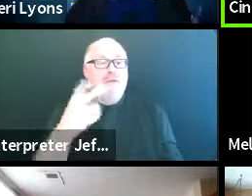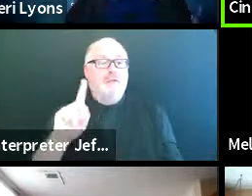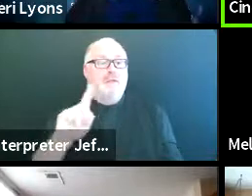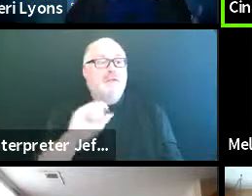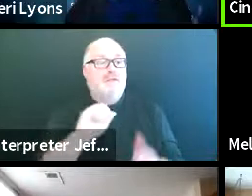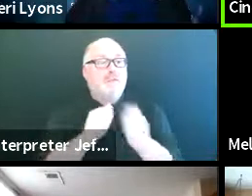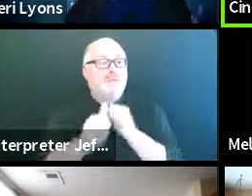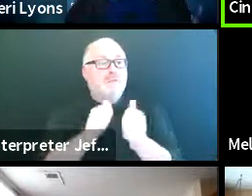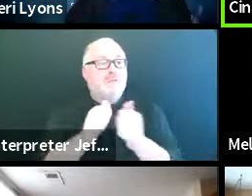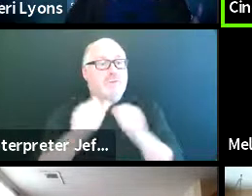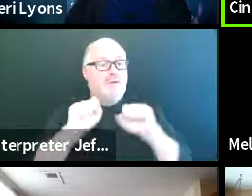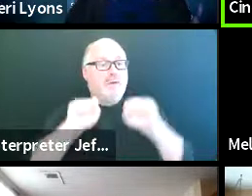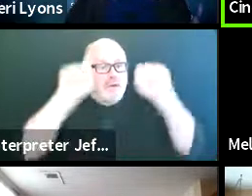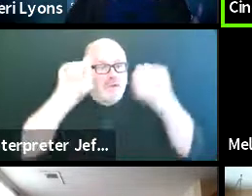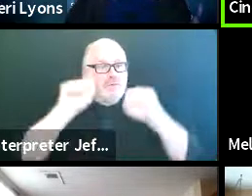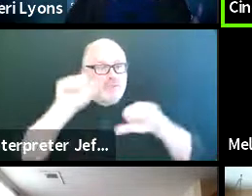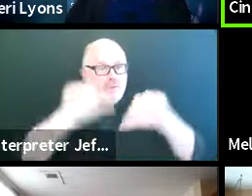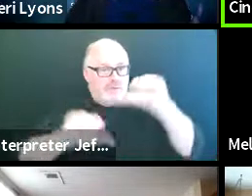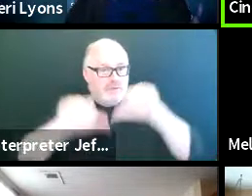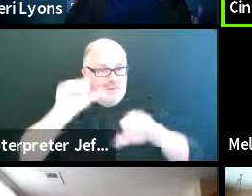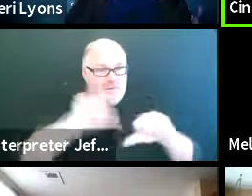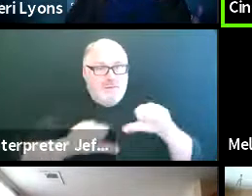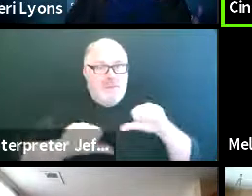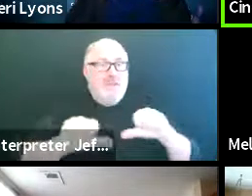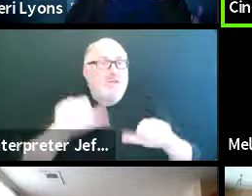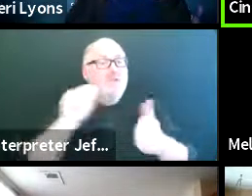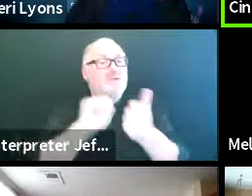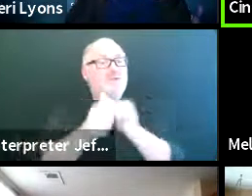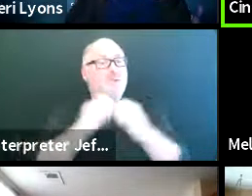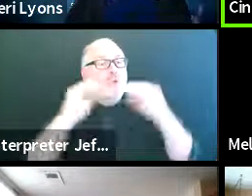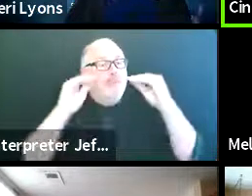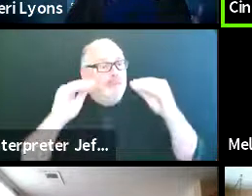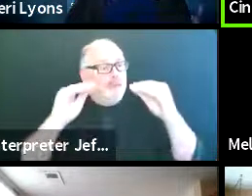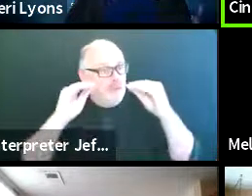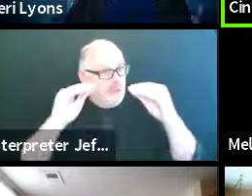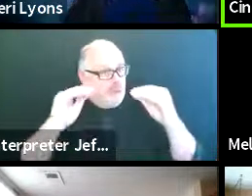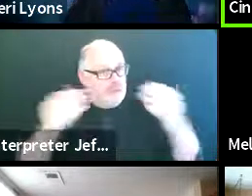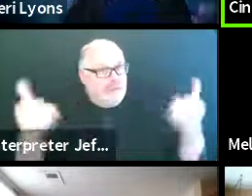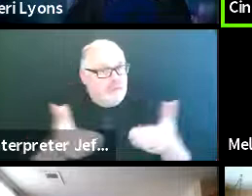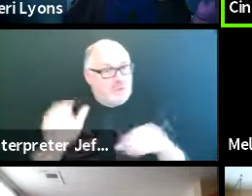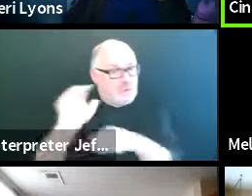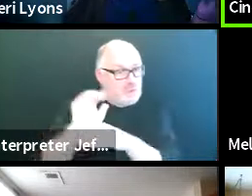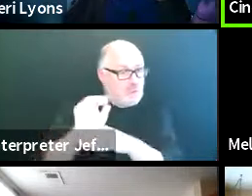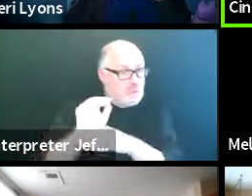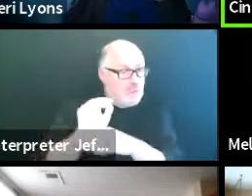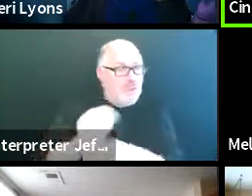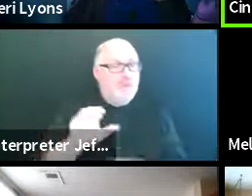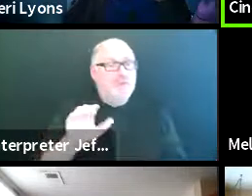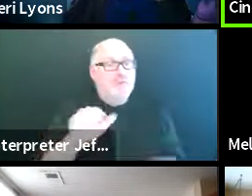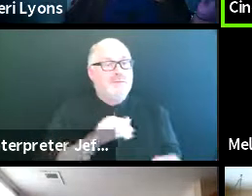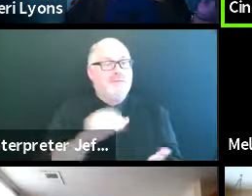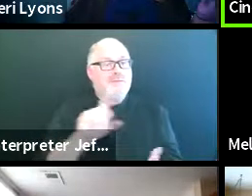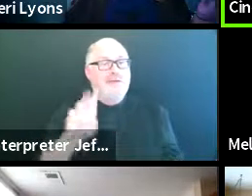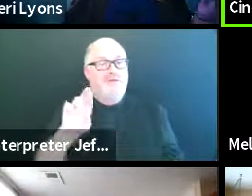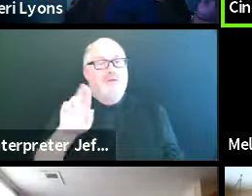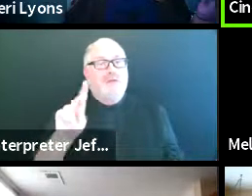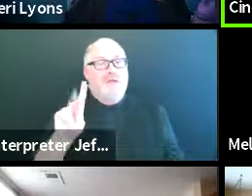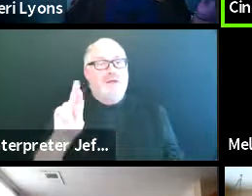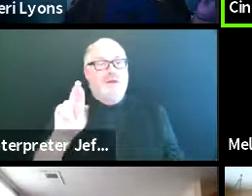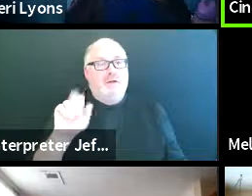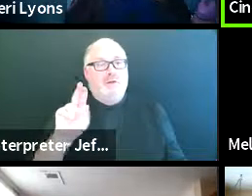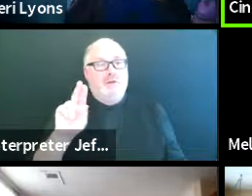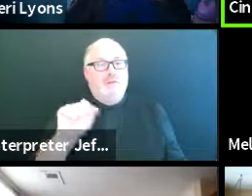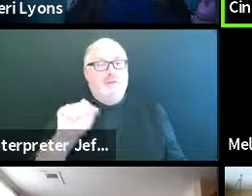Sport and Exercise Science, Sport Pedagogy. Dannon is being introduced tonight by Dr. Kraus.